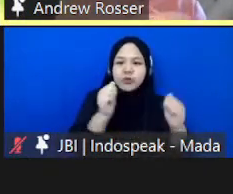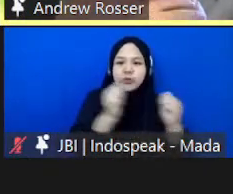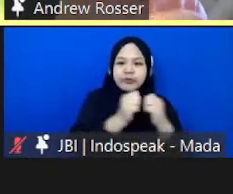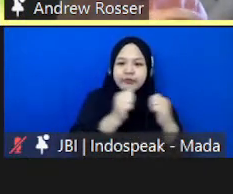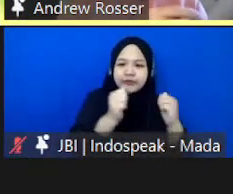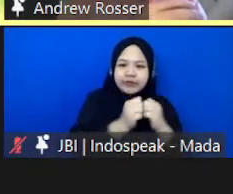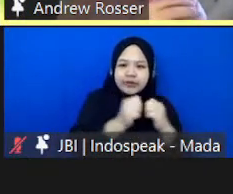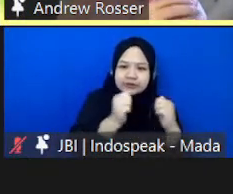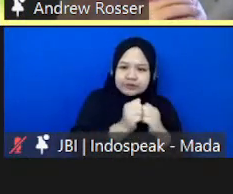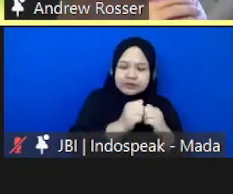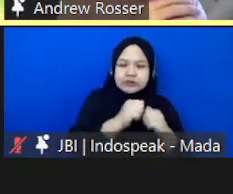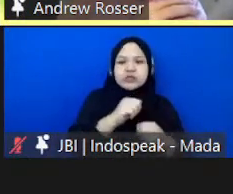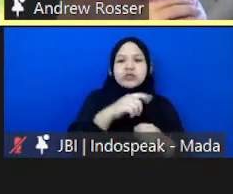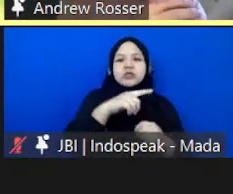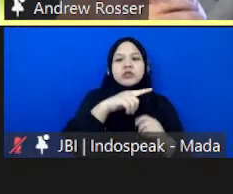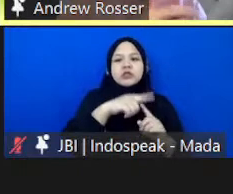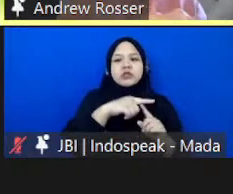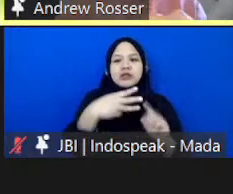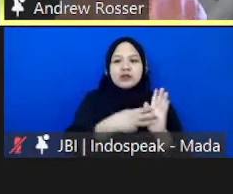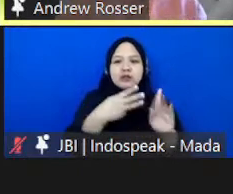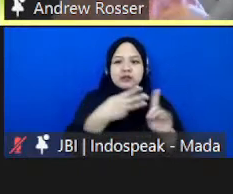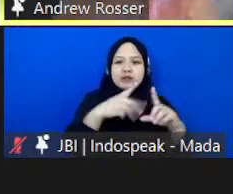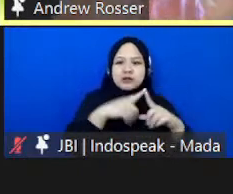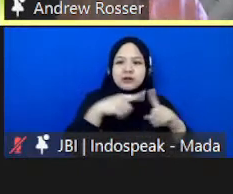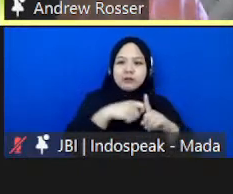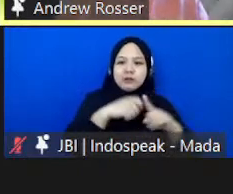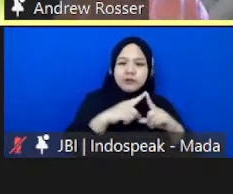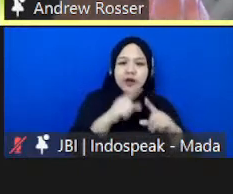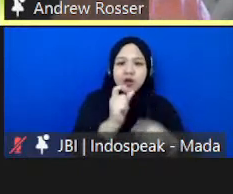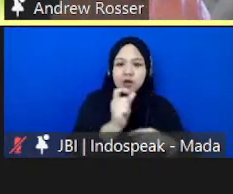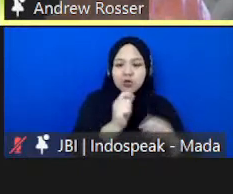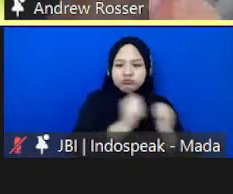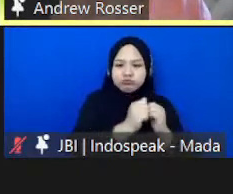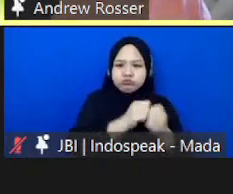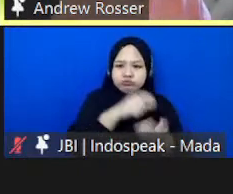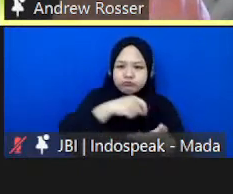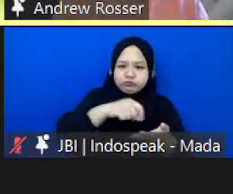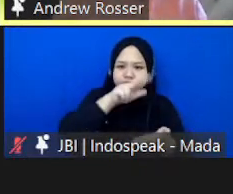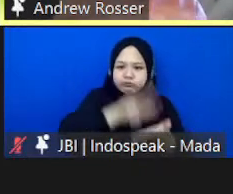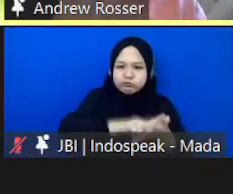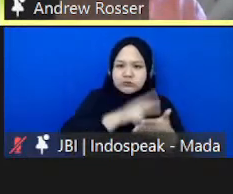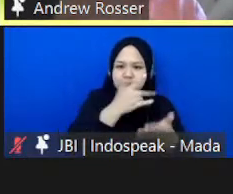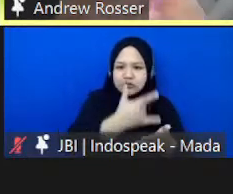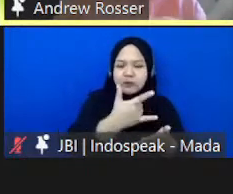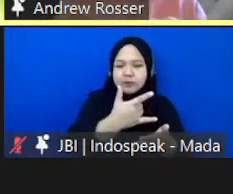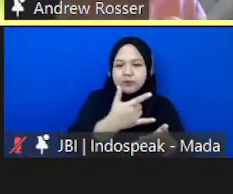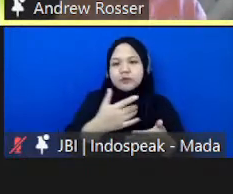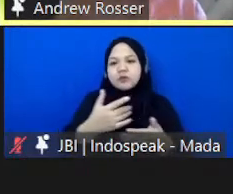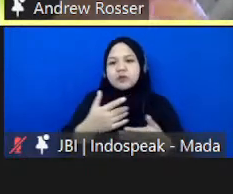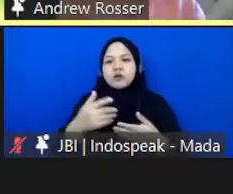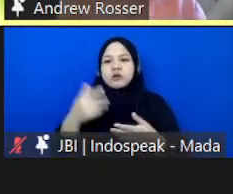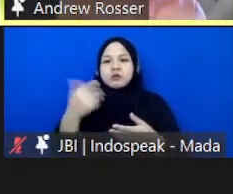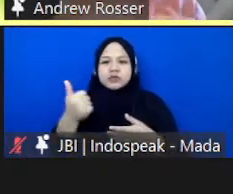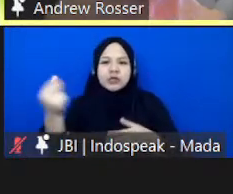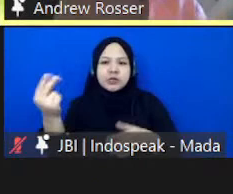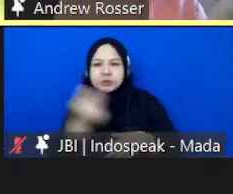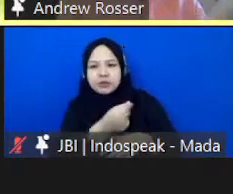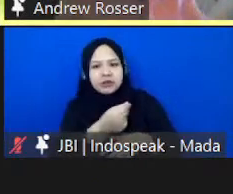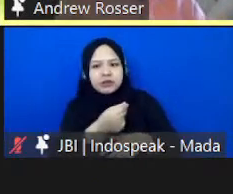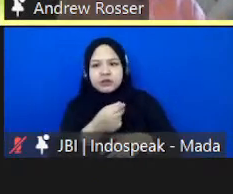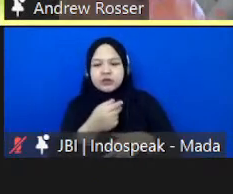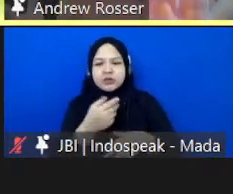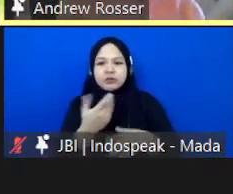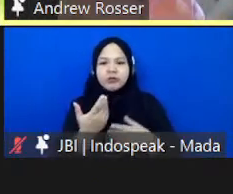advertising is still incredibly widespread. Cigarettes are very easily purchased, including by minors and